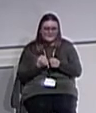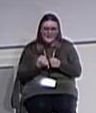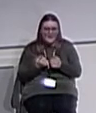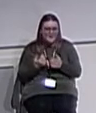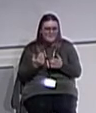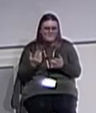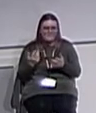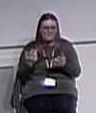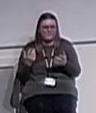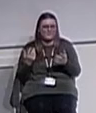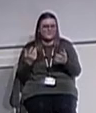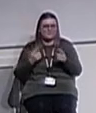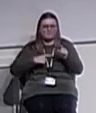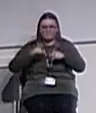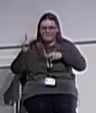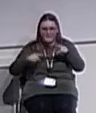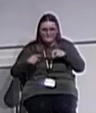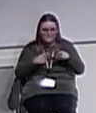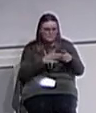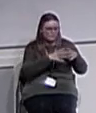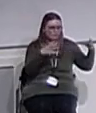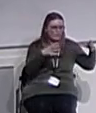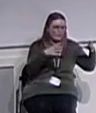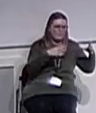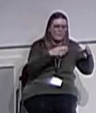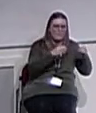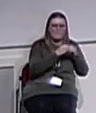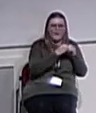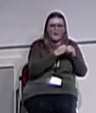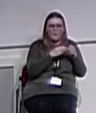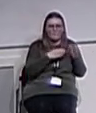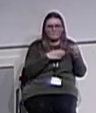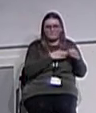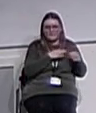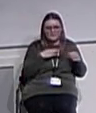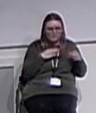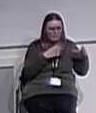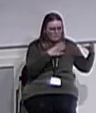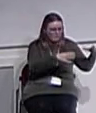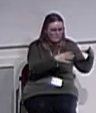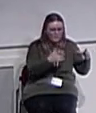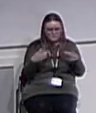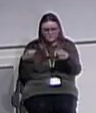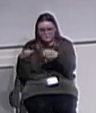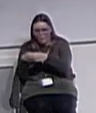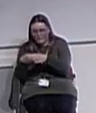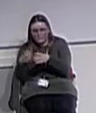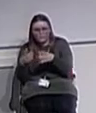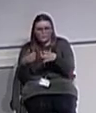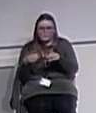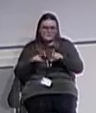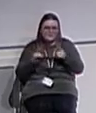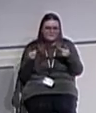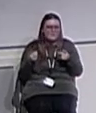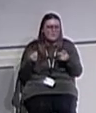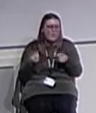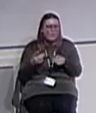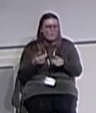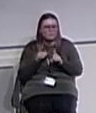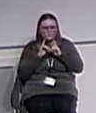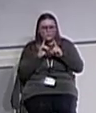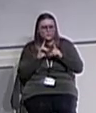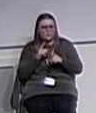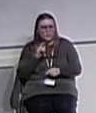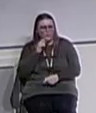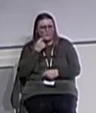so it's very varied. But you're in a tutor group with 10 people who'll be interested in the same subject, and you have a tutor who's interested in you